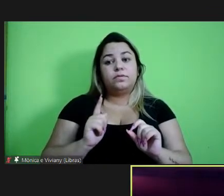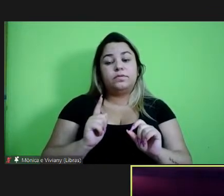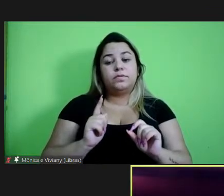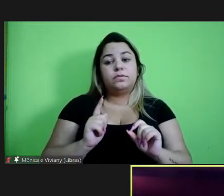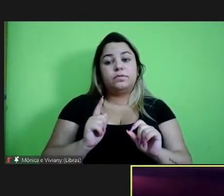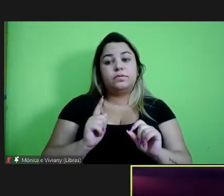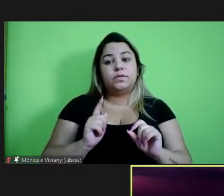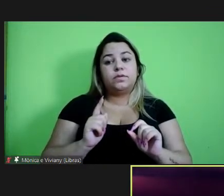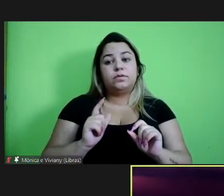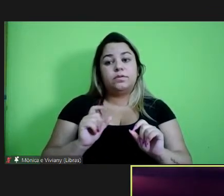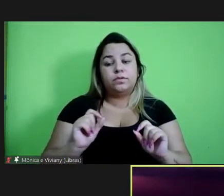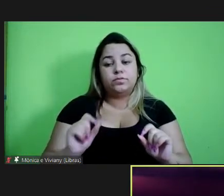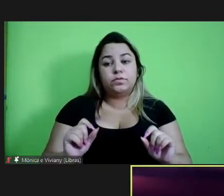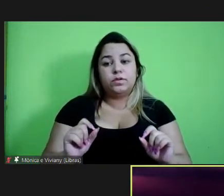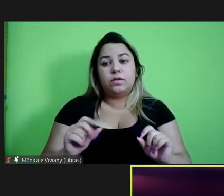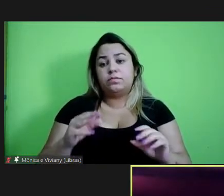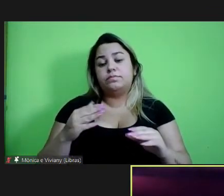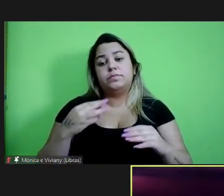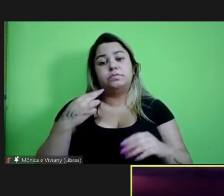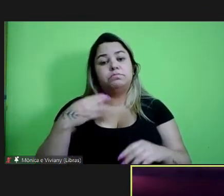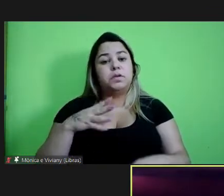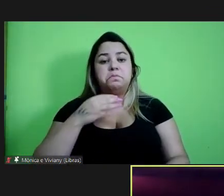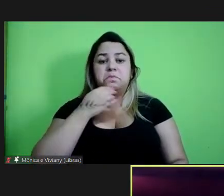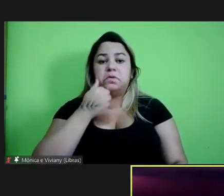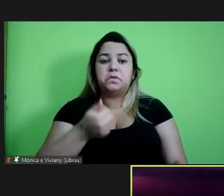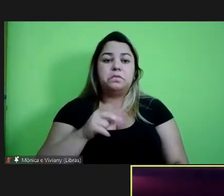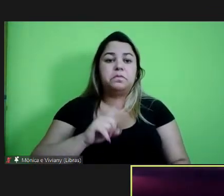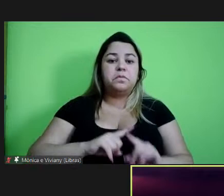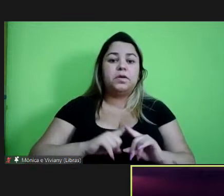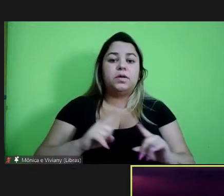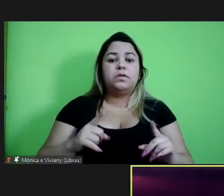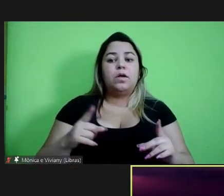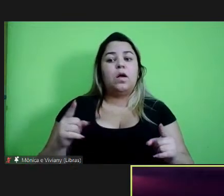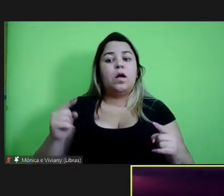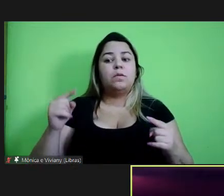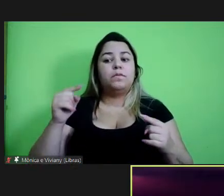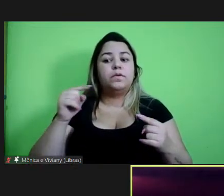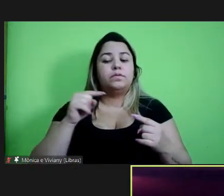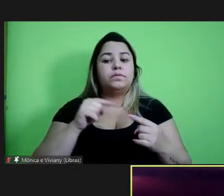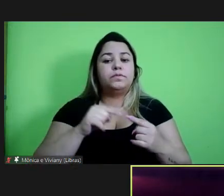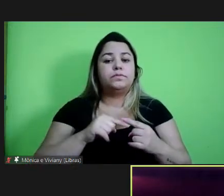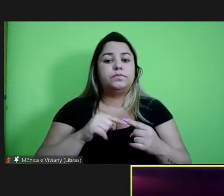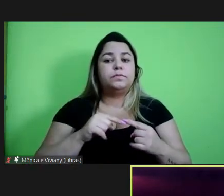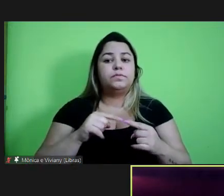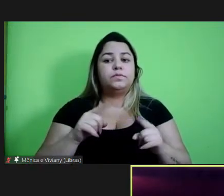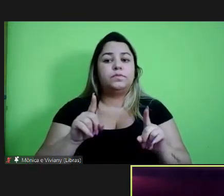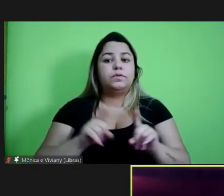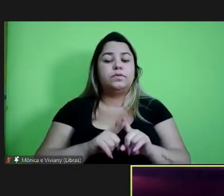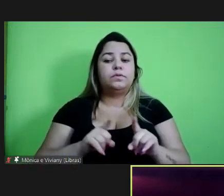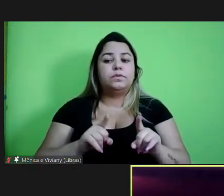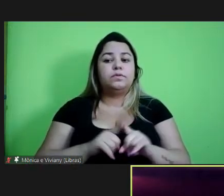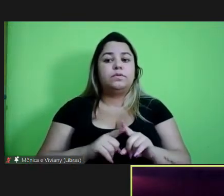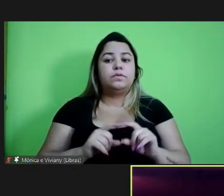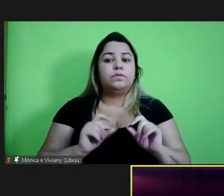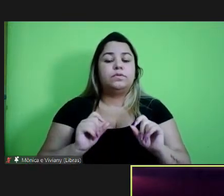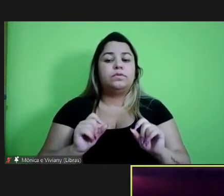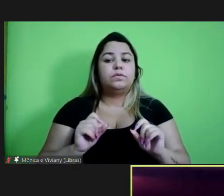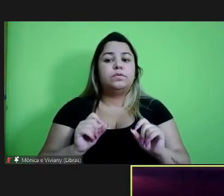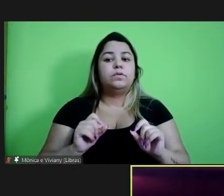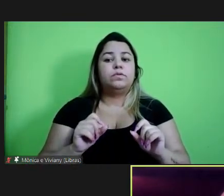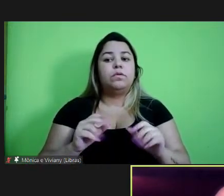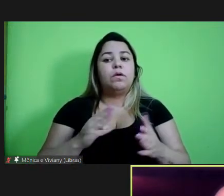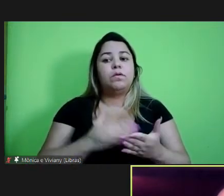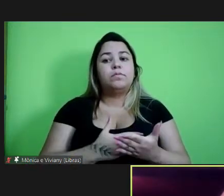but sometimes a plethora, a combination of approaches is what is applied. When you start dealing with policies such